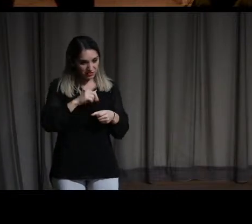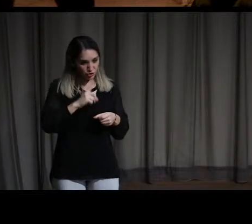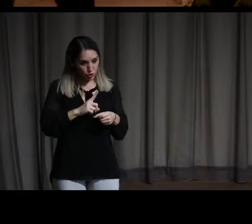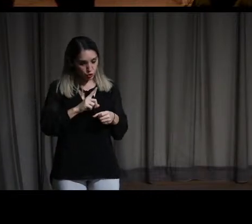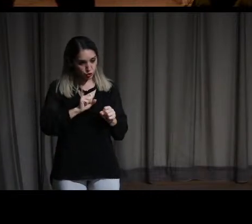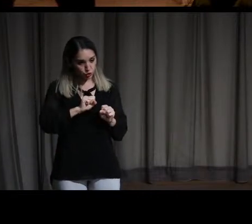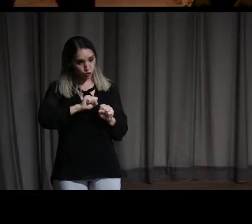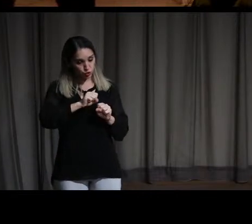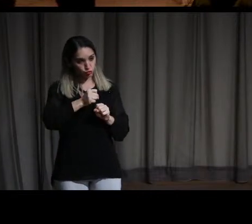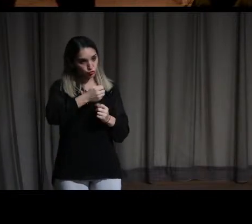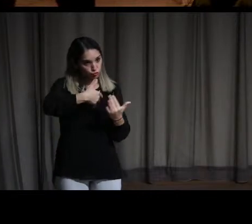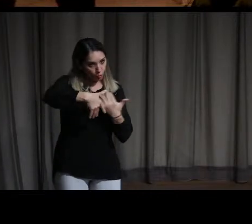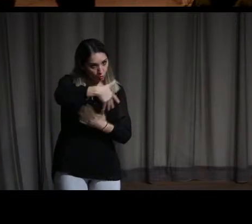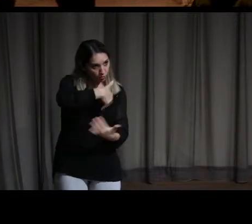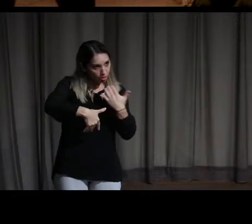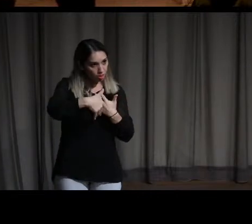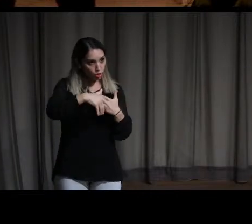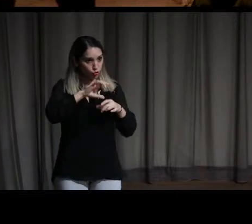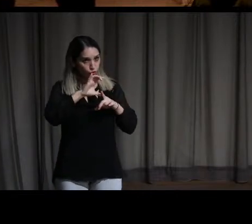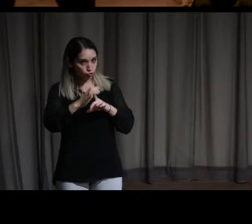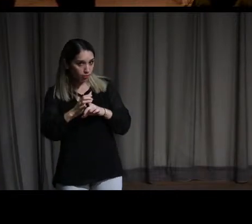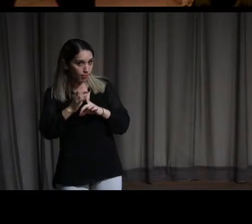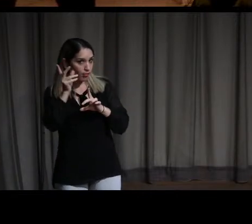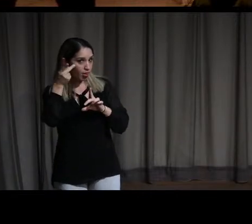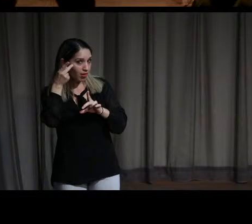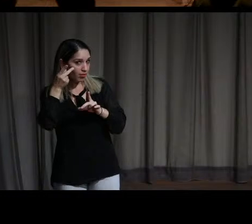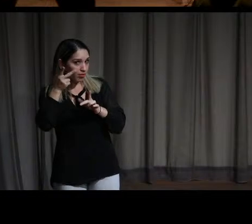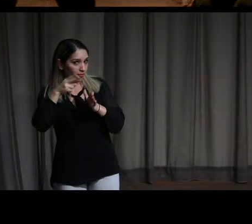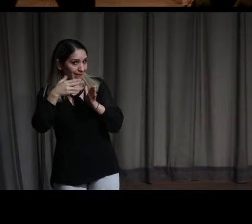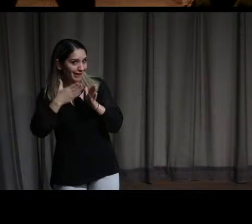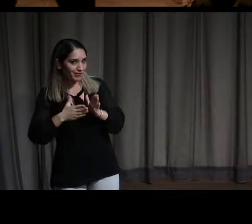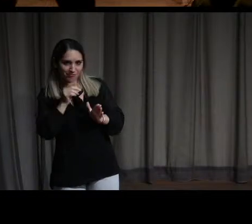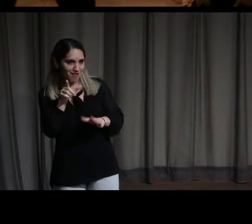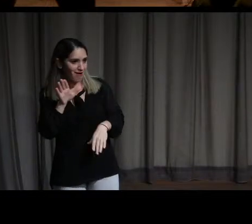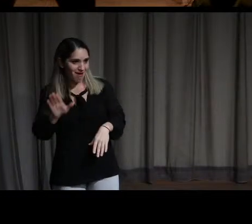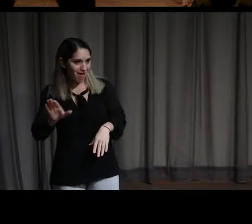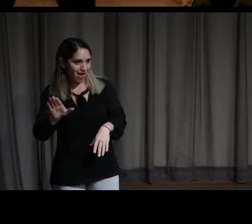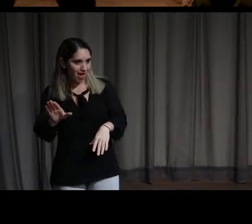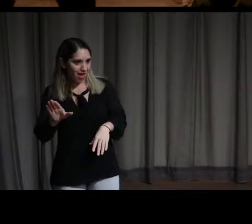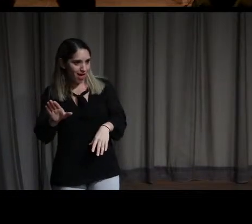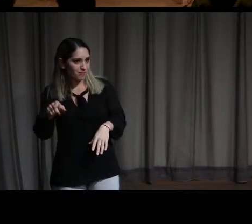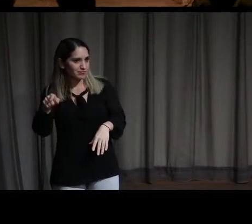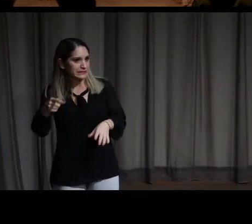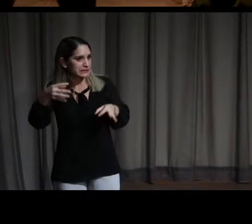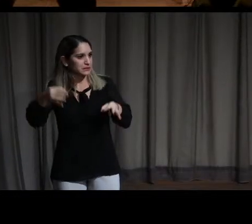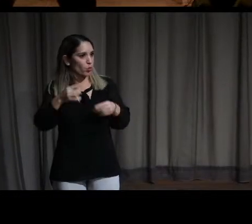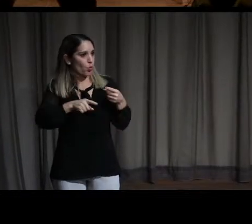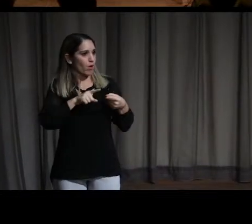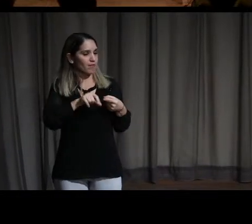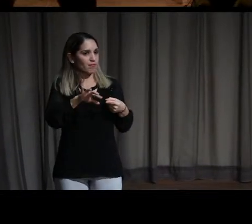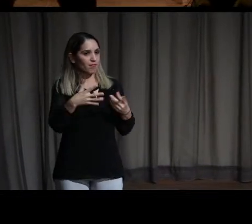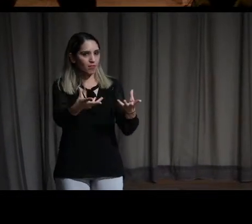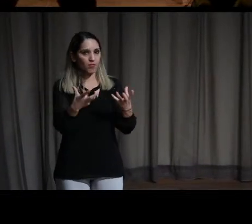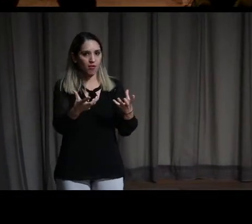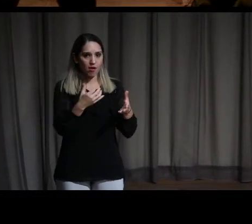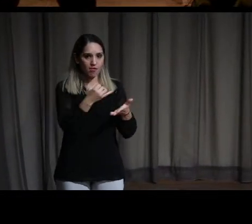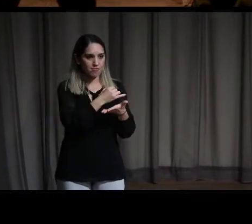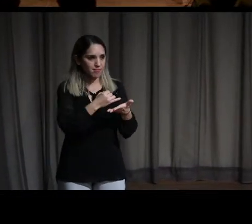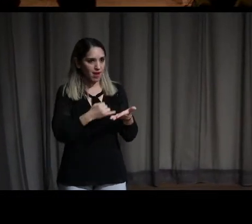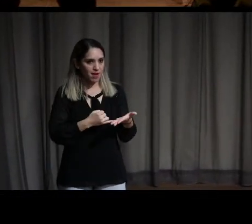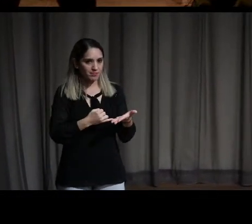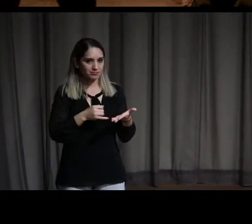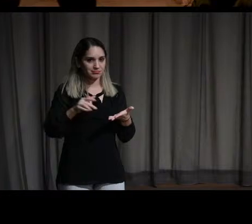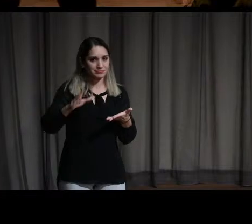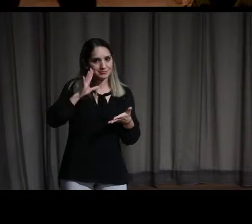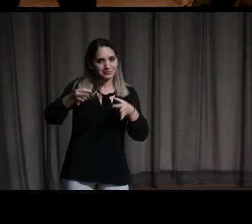He was a painter's painter, to get back to your comment, Dr. Damian, and I think that plays out here.